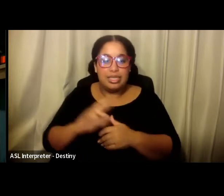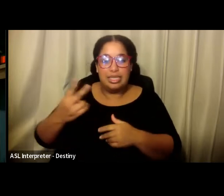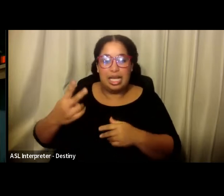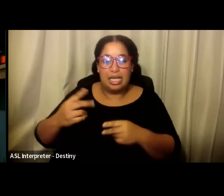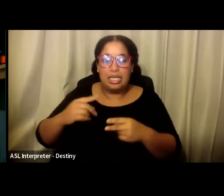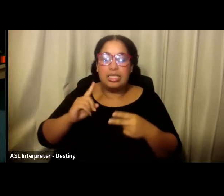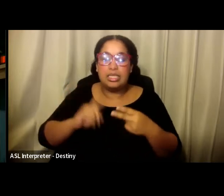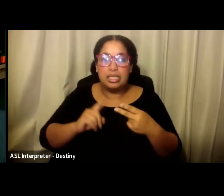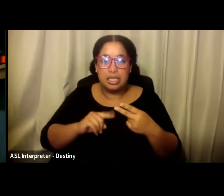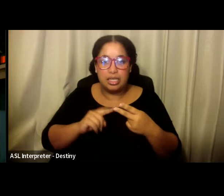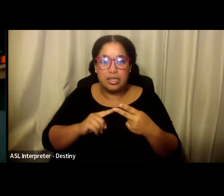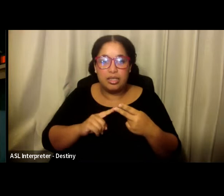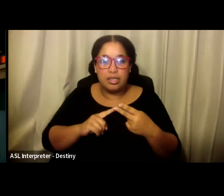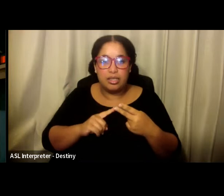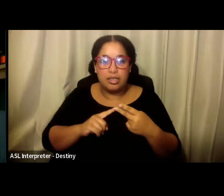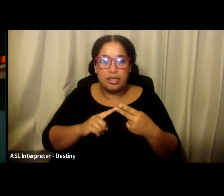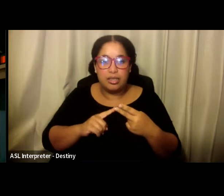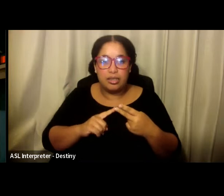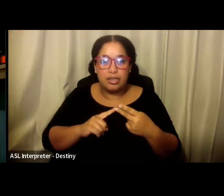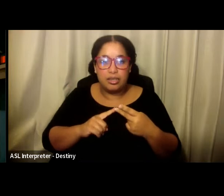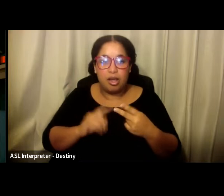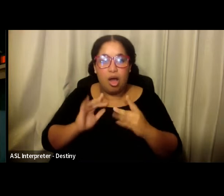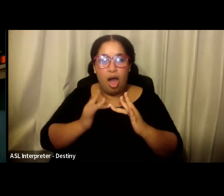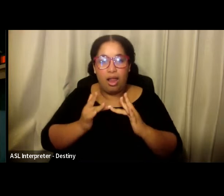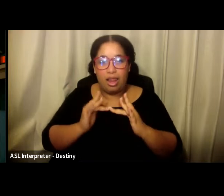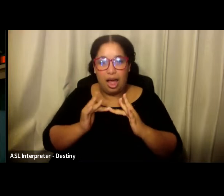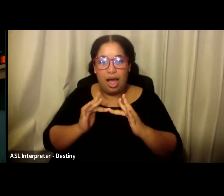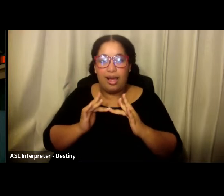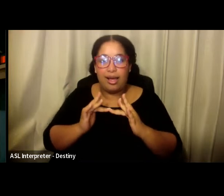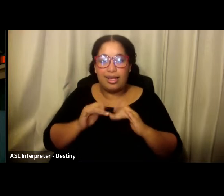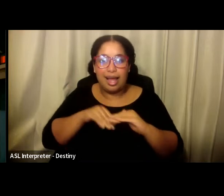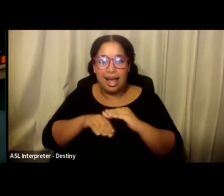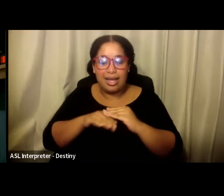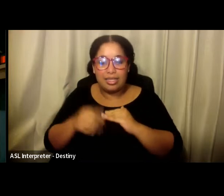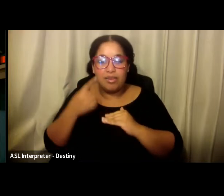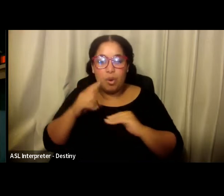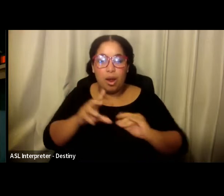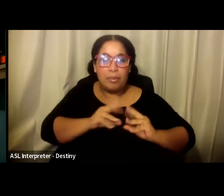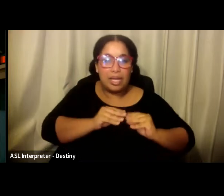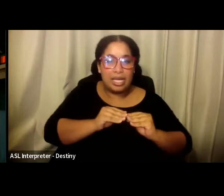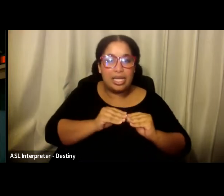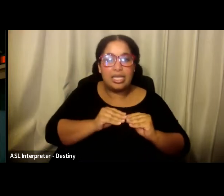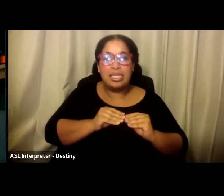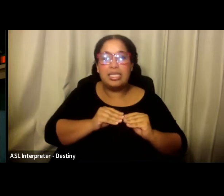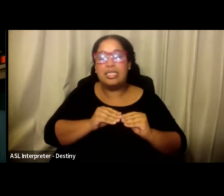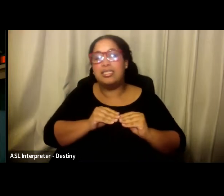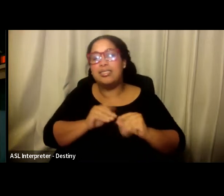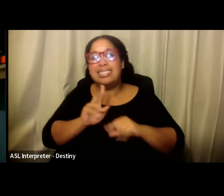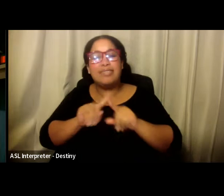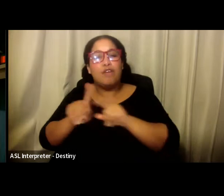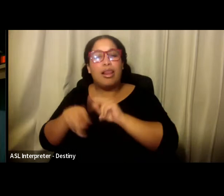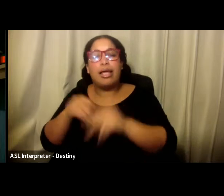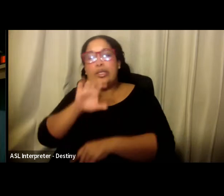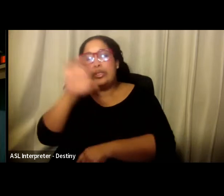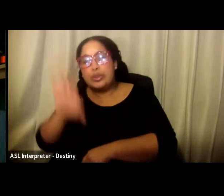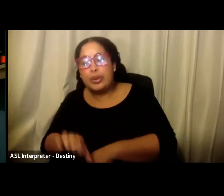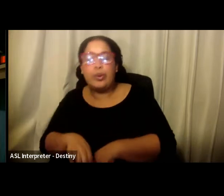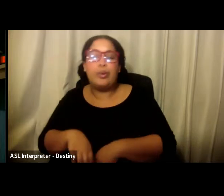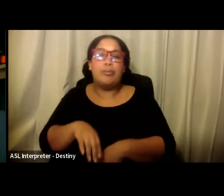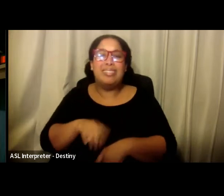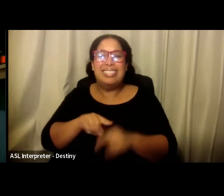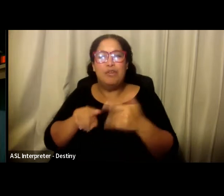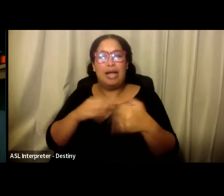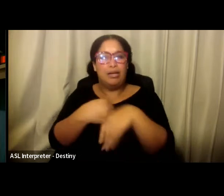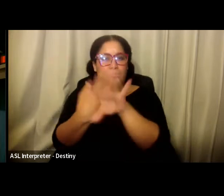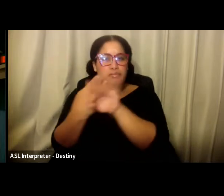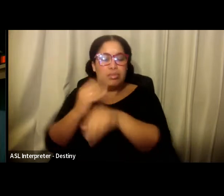note, keeping online platforms available for meetings, COVID-19 updates, or even social events,